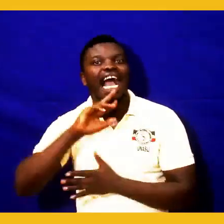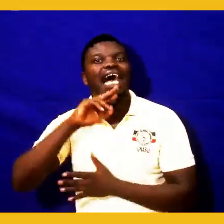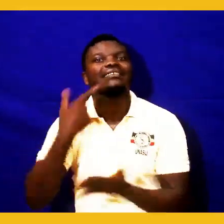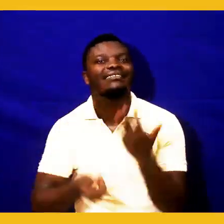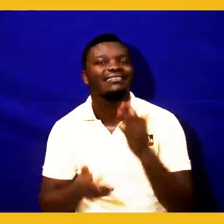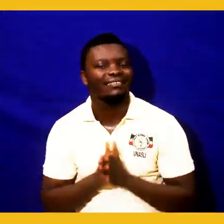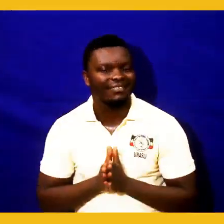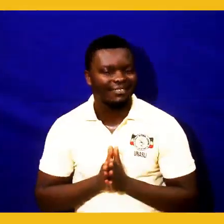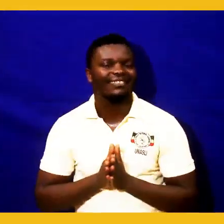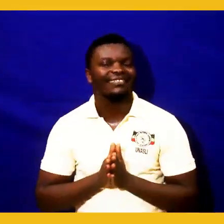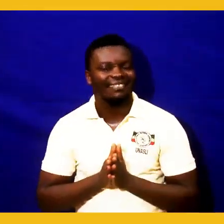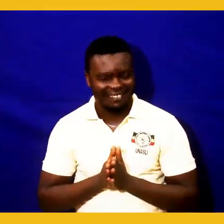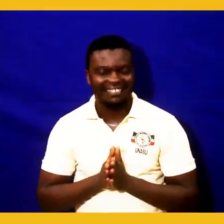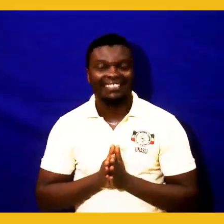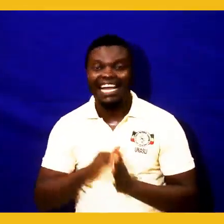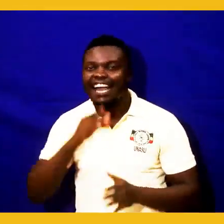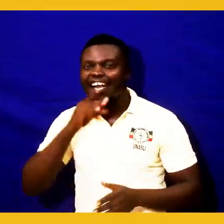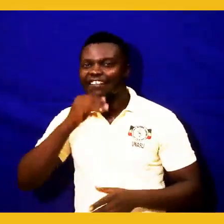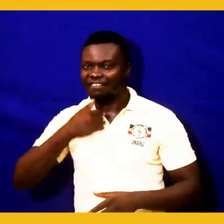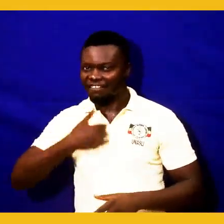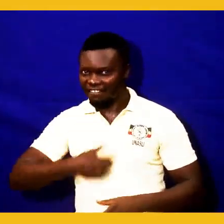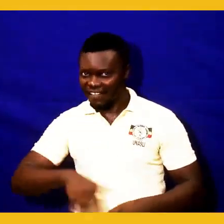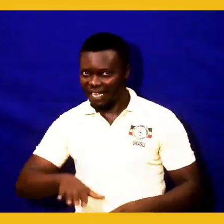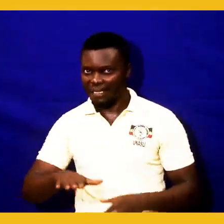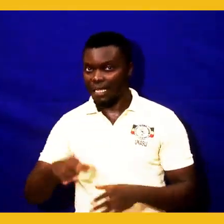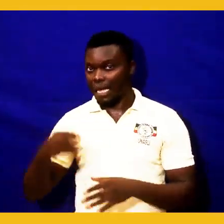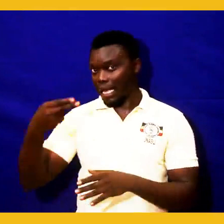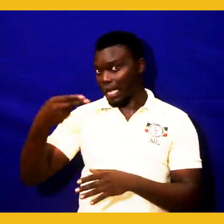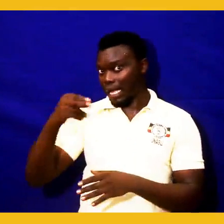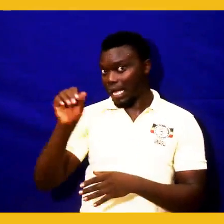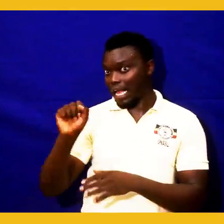Father has just planted